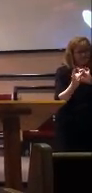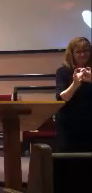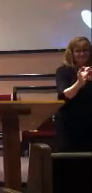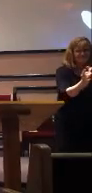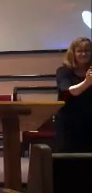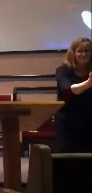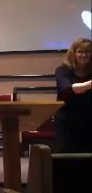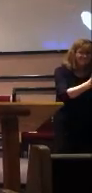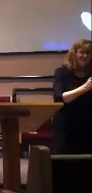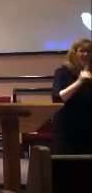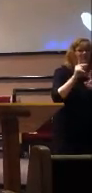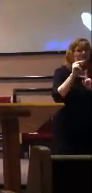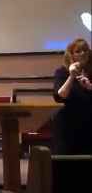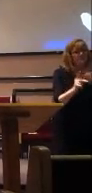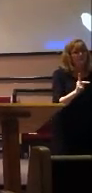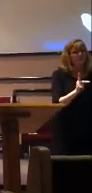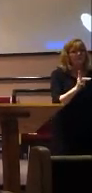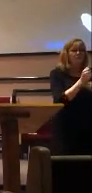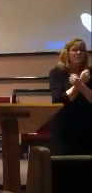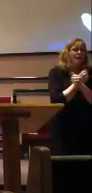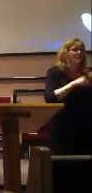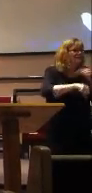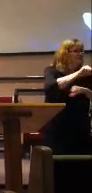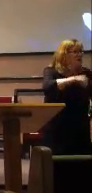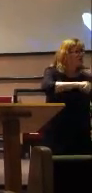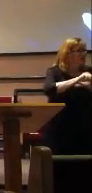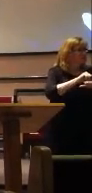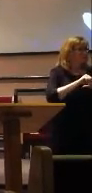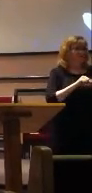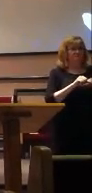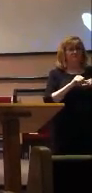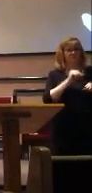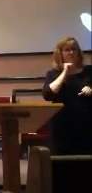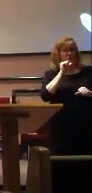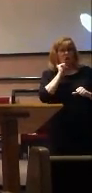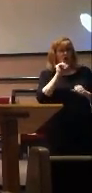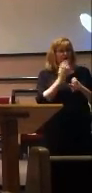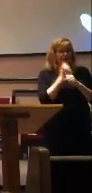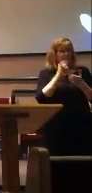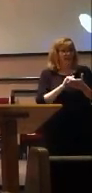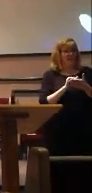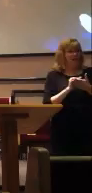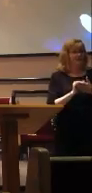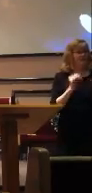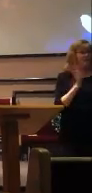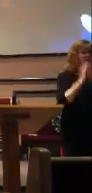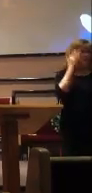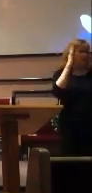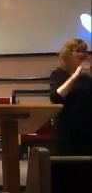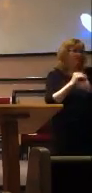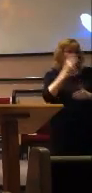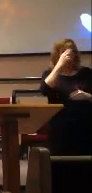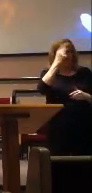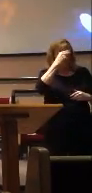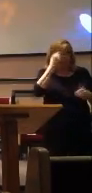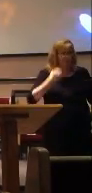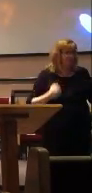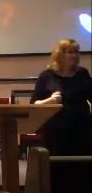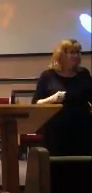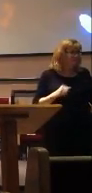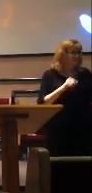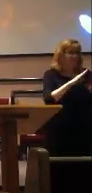people that loves one another. And they're not getting that from the Pentecostals or the Roman Catholics in